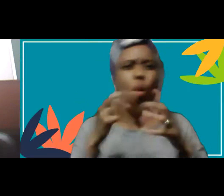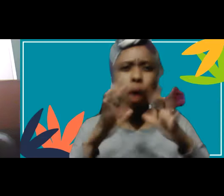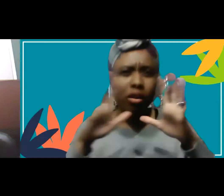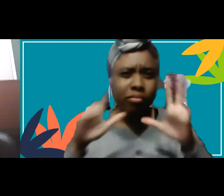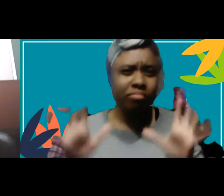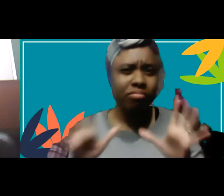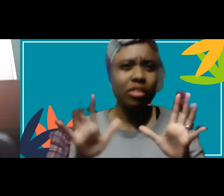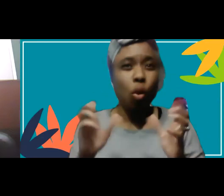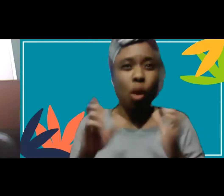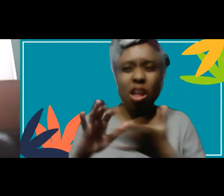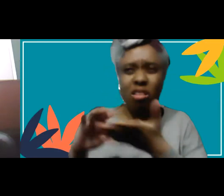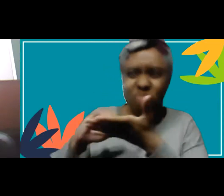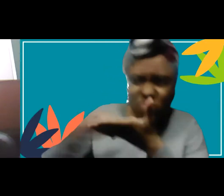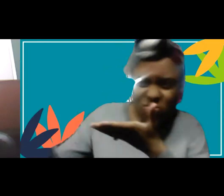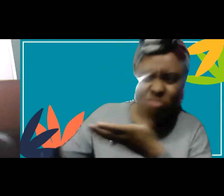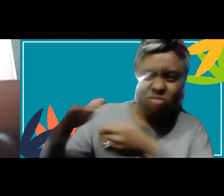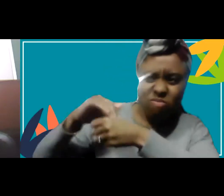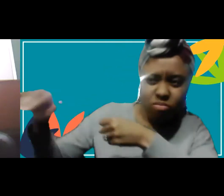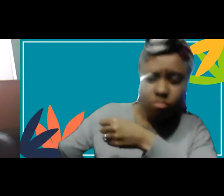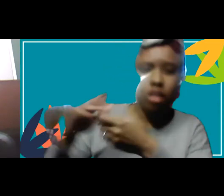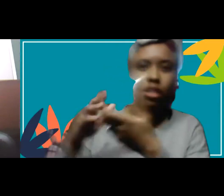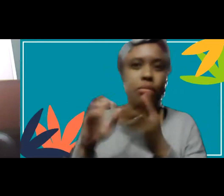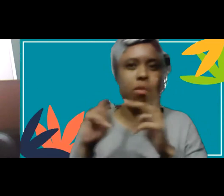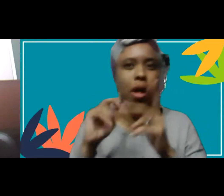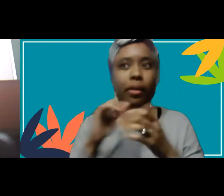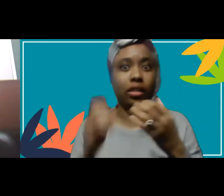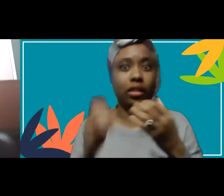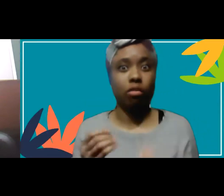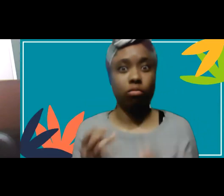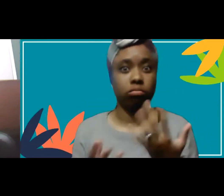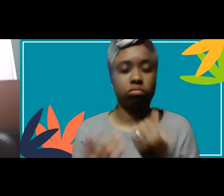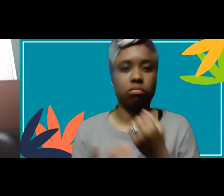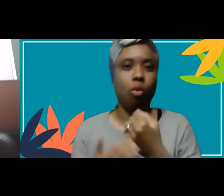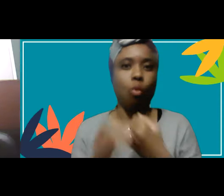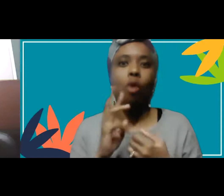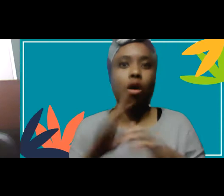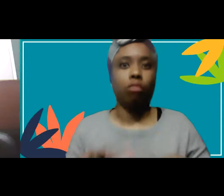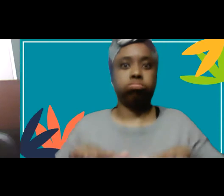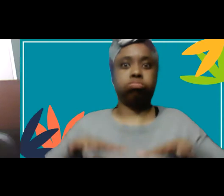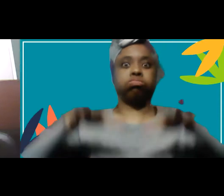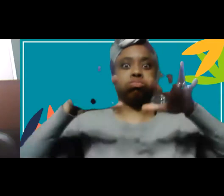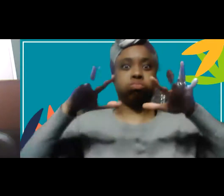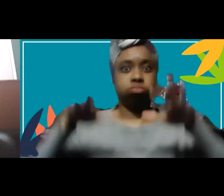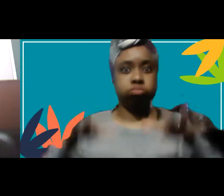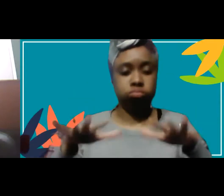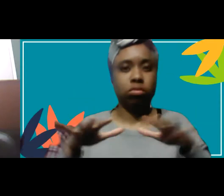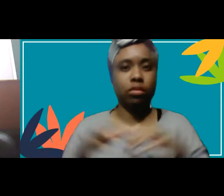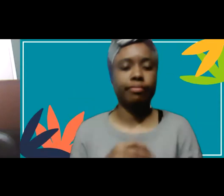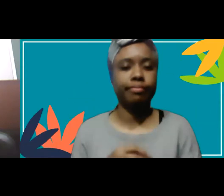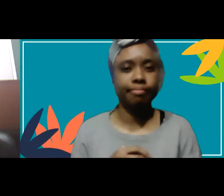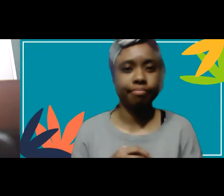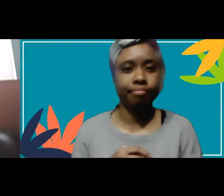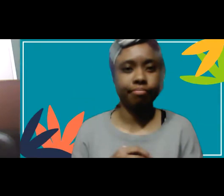out because the beach is flooding. And so there's been tons of work that Miami Worker Center have done in terms of holding the line, in terms